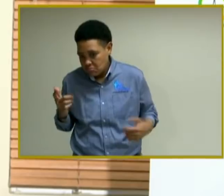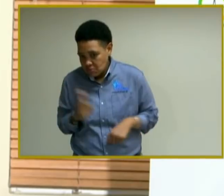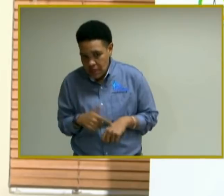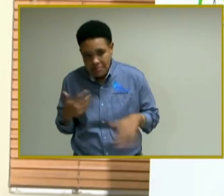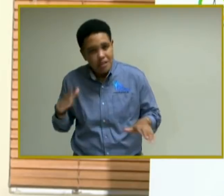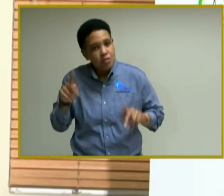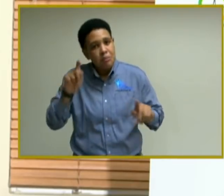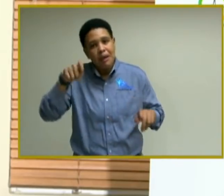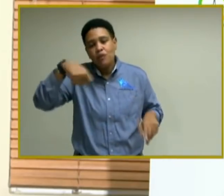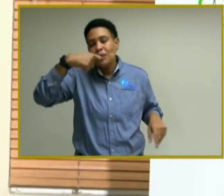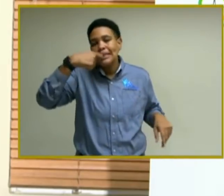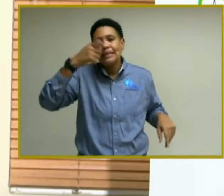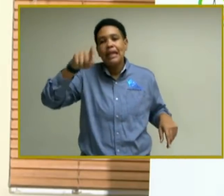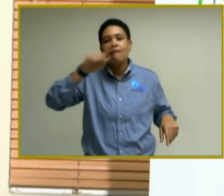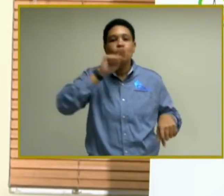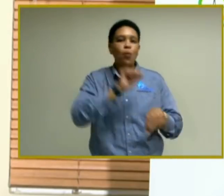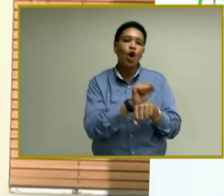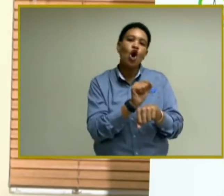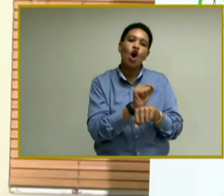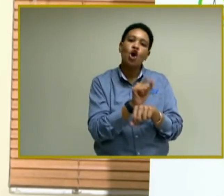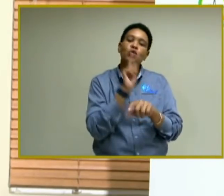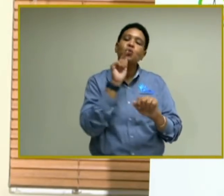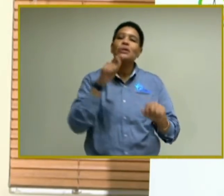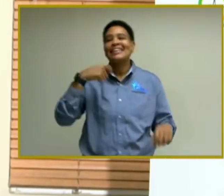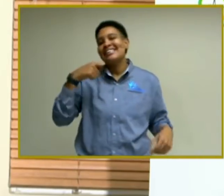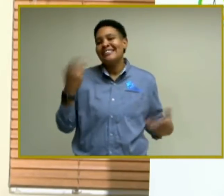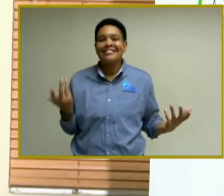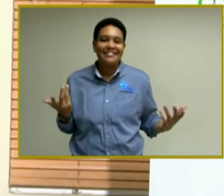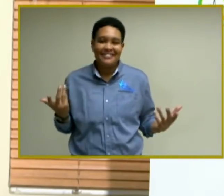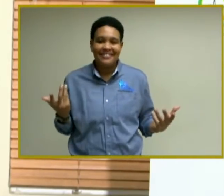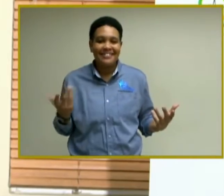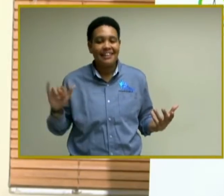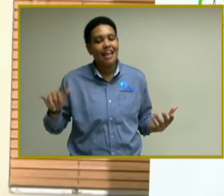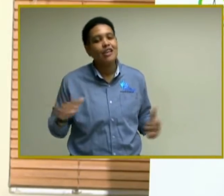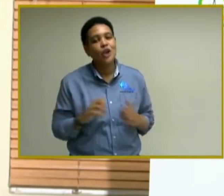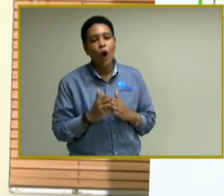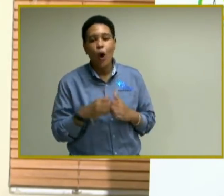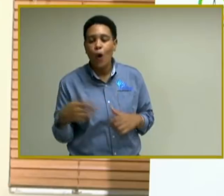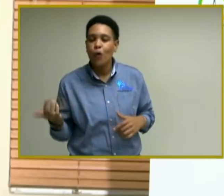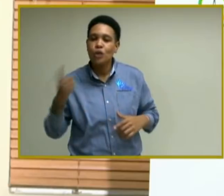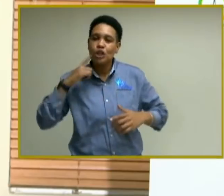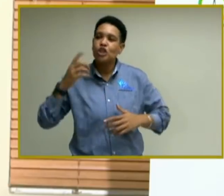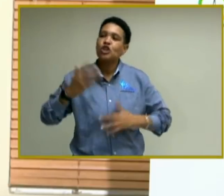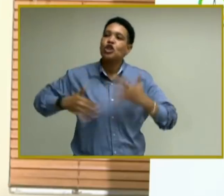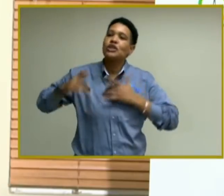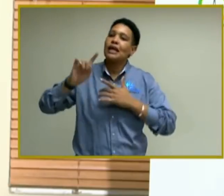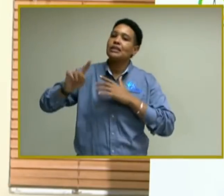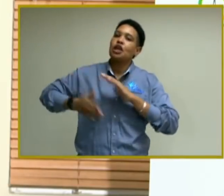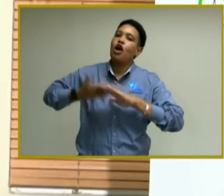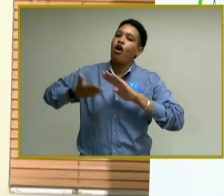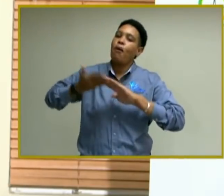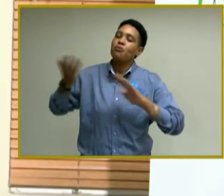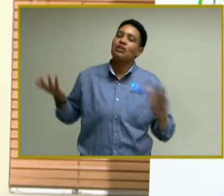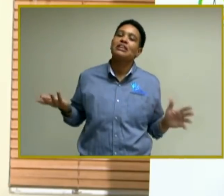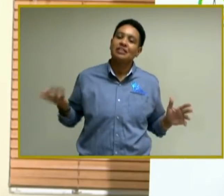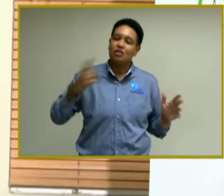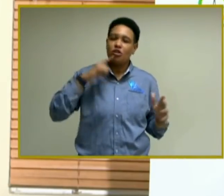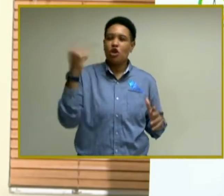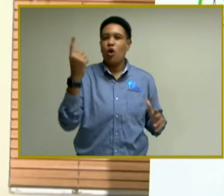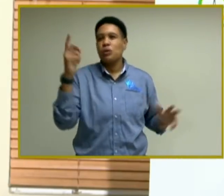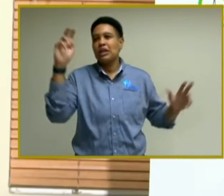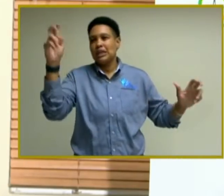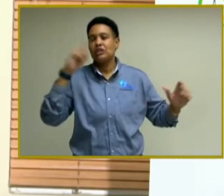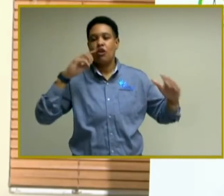to eat, they have to work in order to eat, and that's just how the society operates. So it's always an issue of